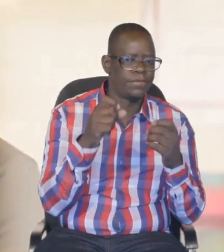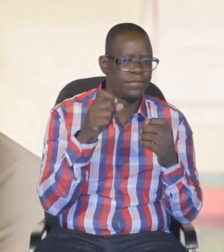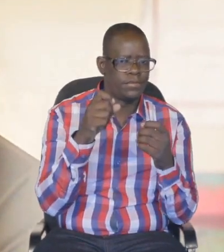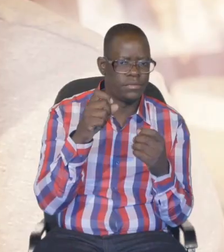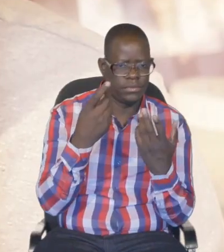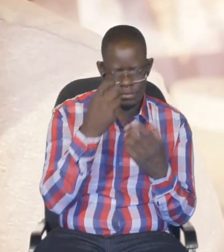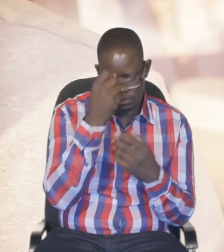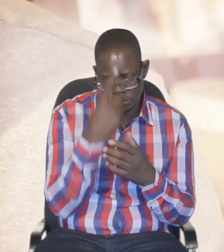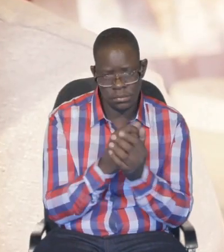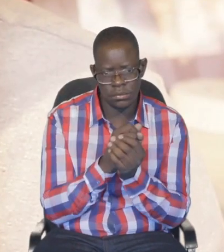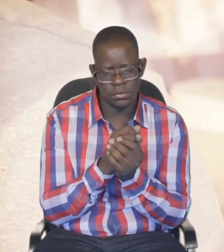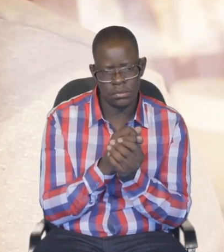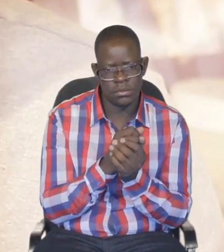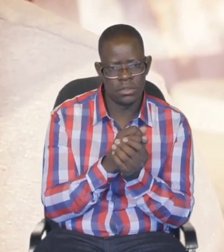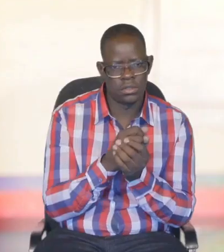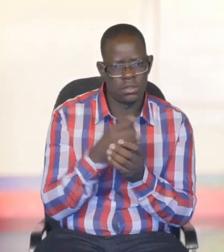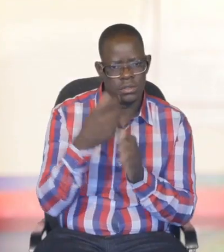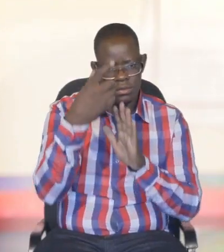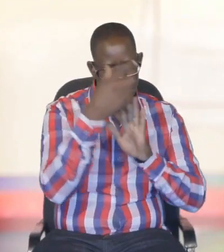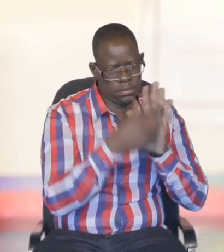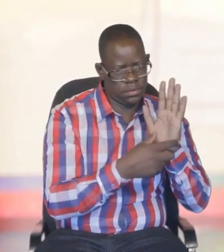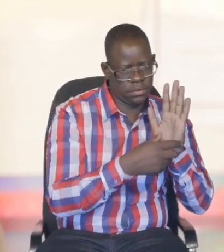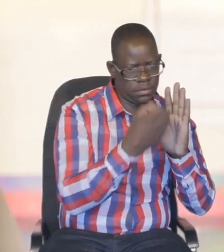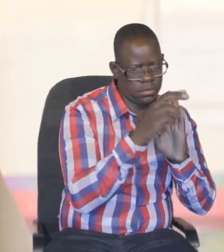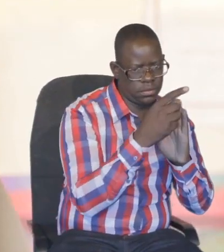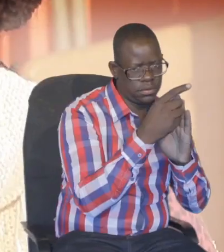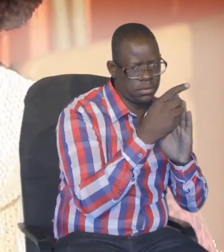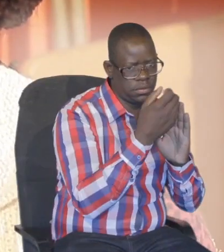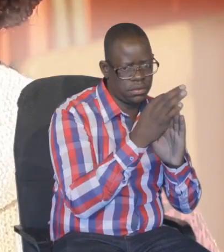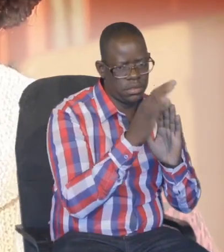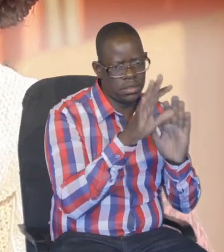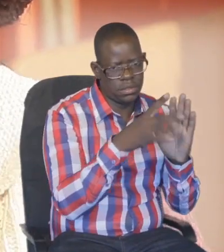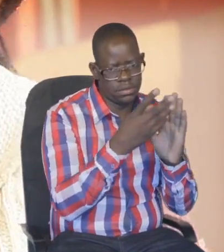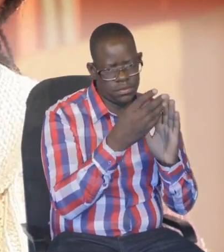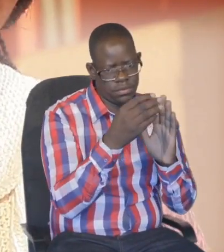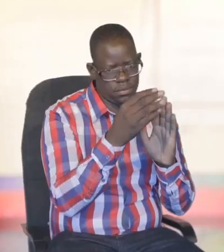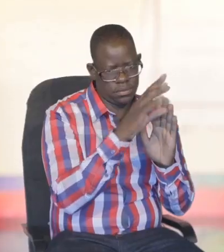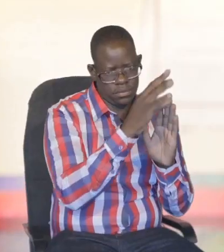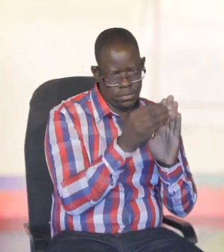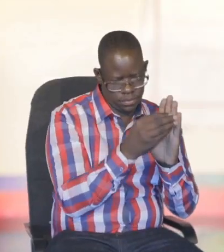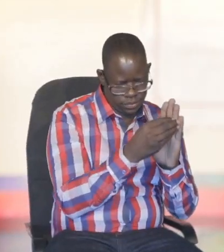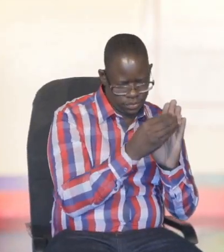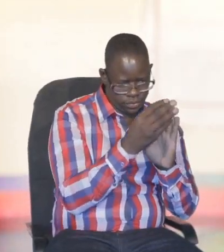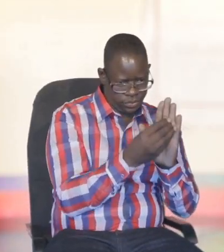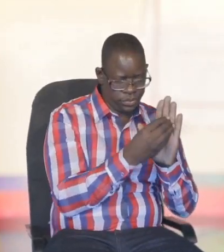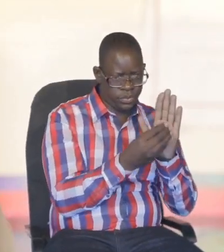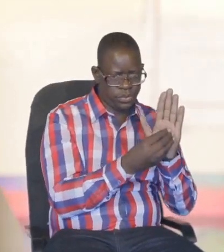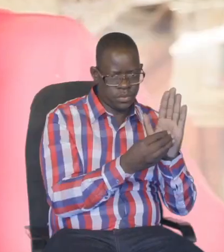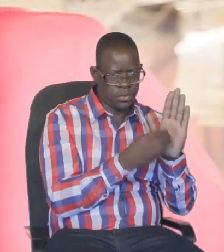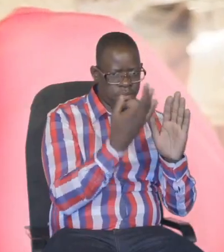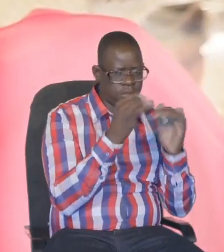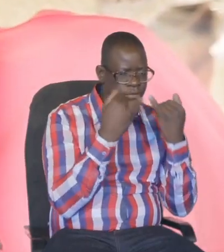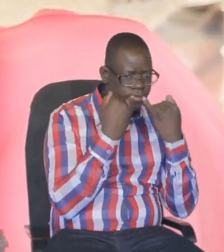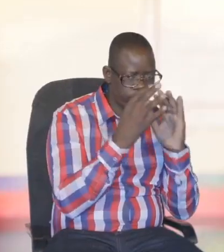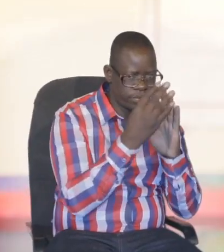see if I understand. The debtors control account is normally drawn to give a summary of the entries of all debtors. all the entries are